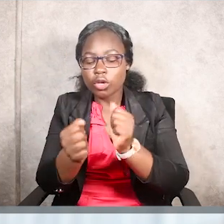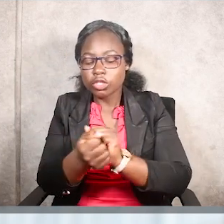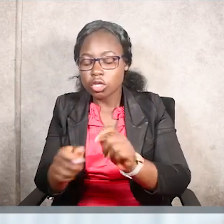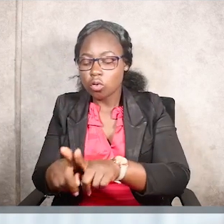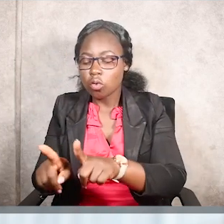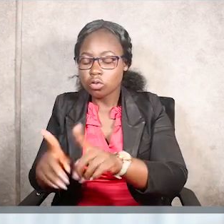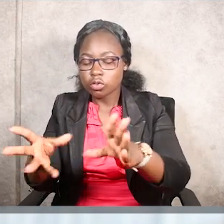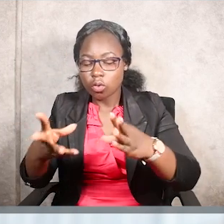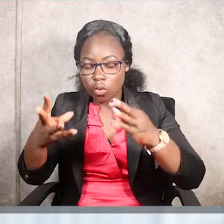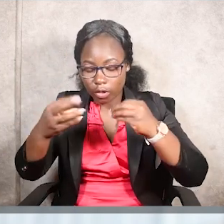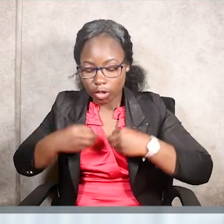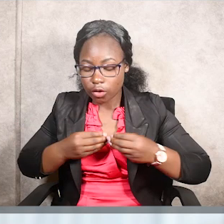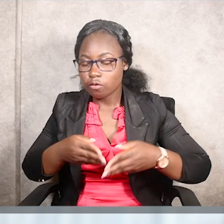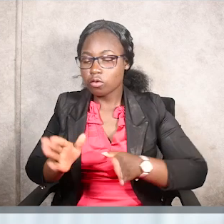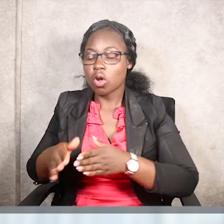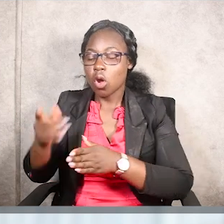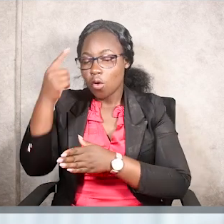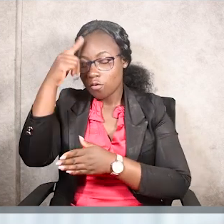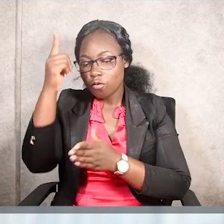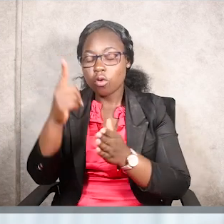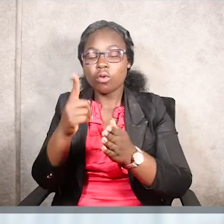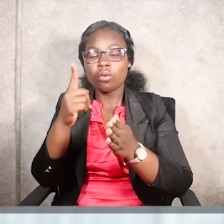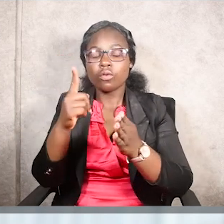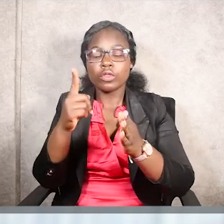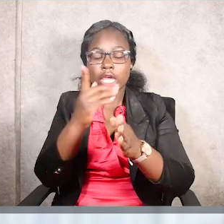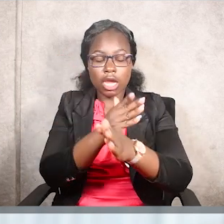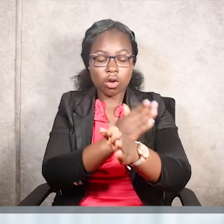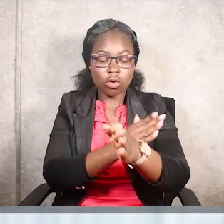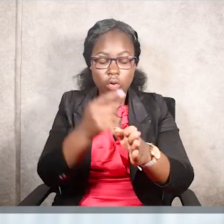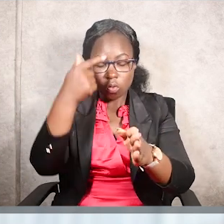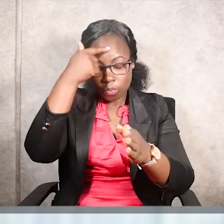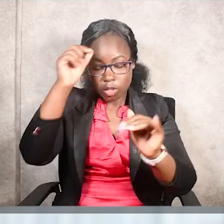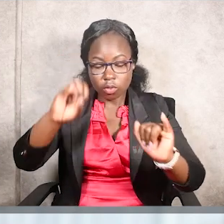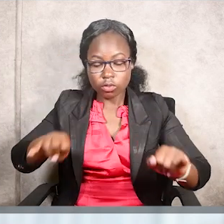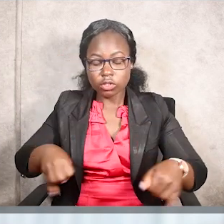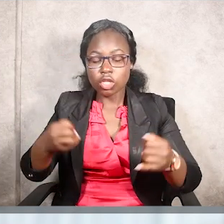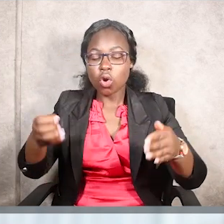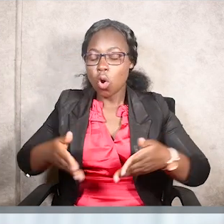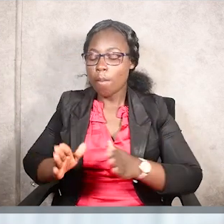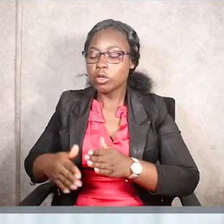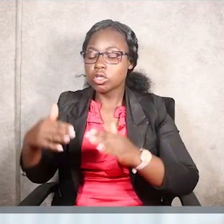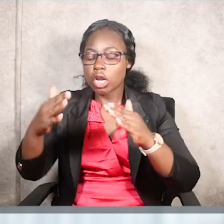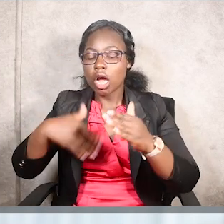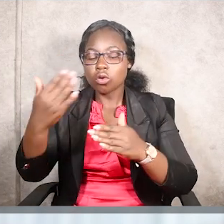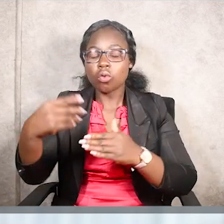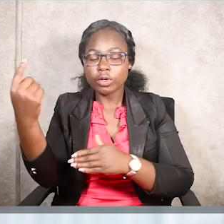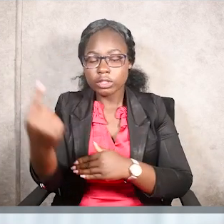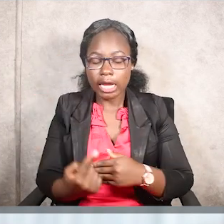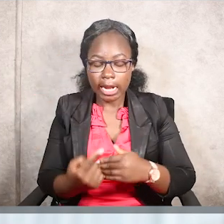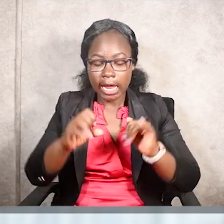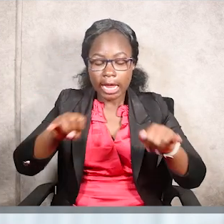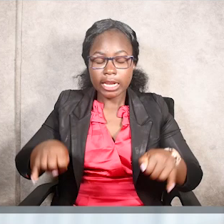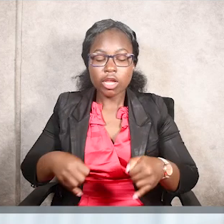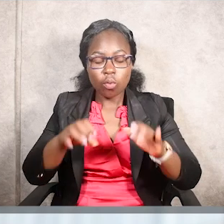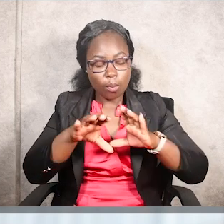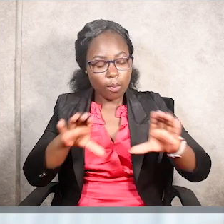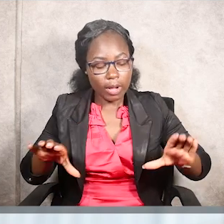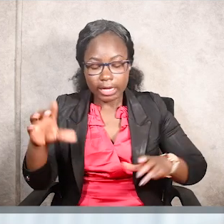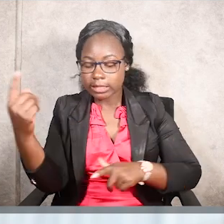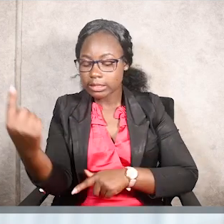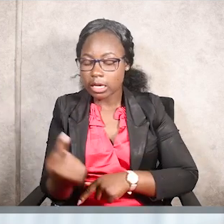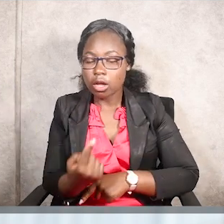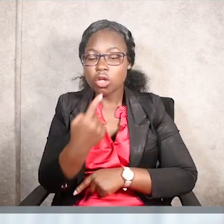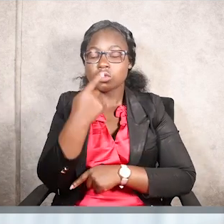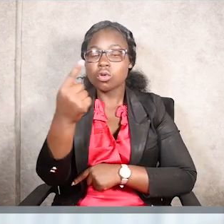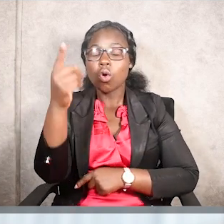also provides us an opportunity for growth because new opportunities are always coming up, new markets are always coming up, and